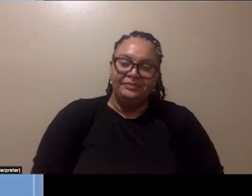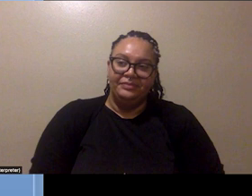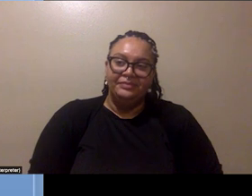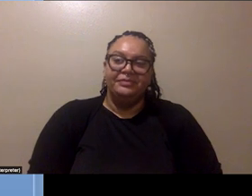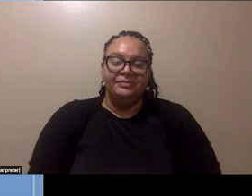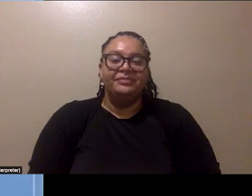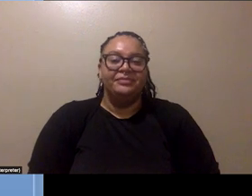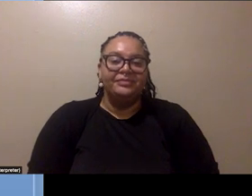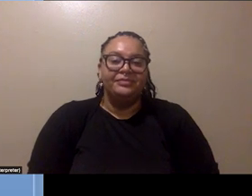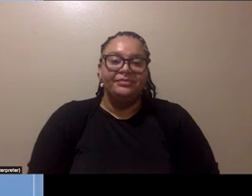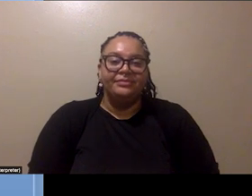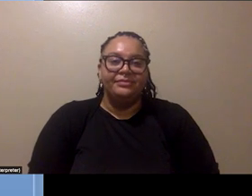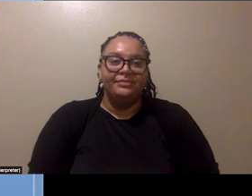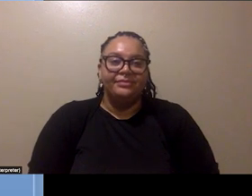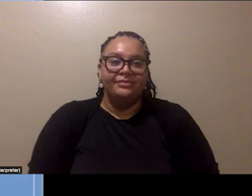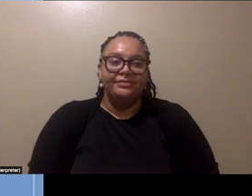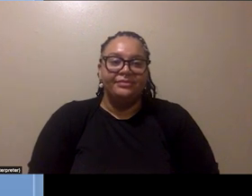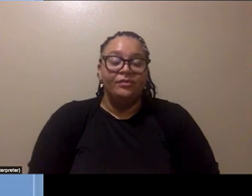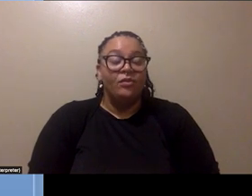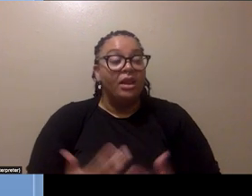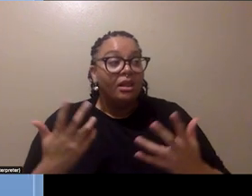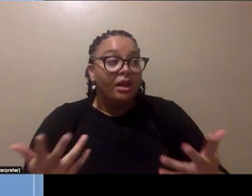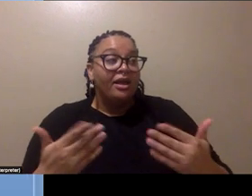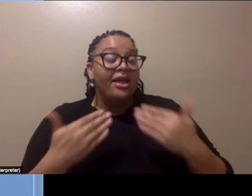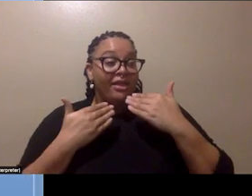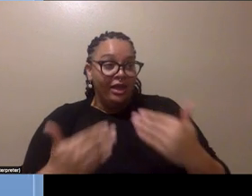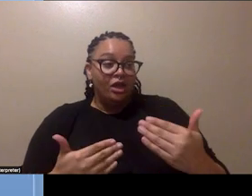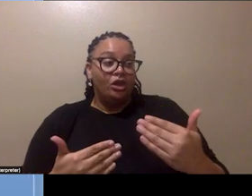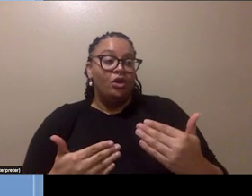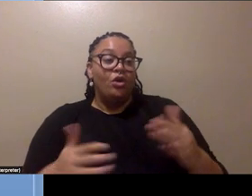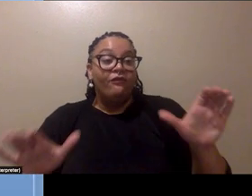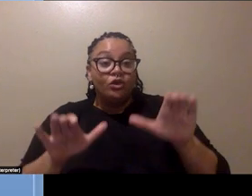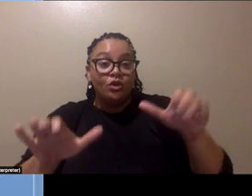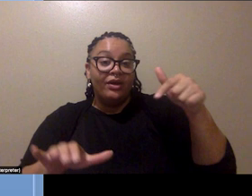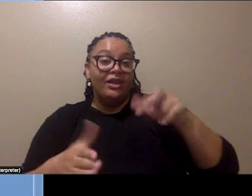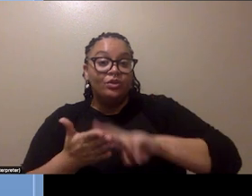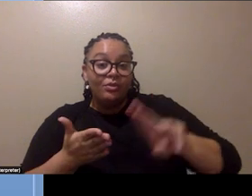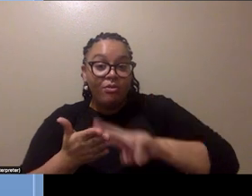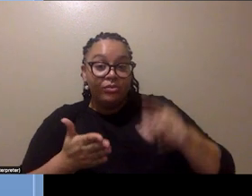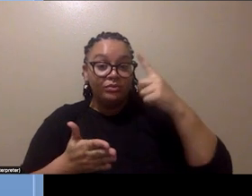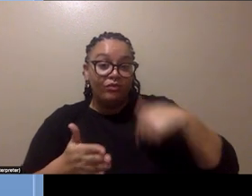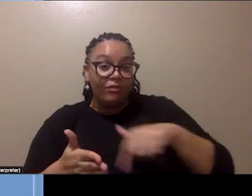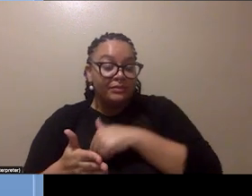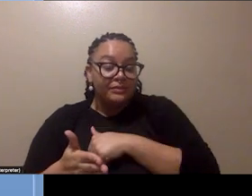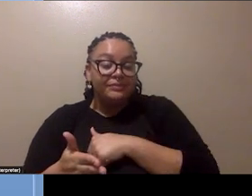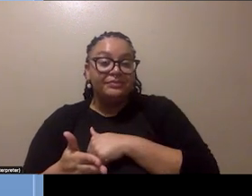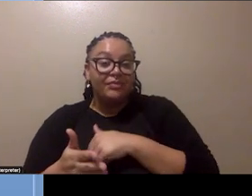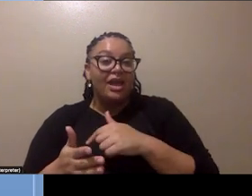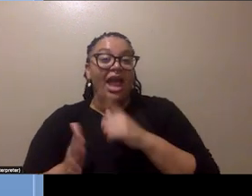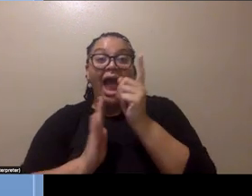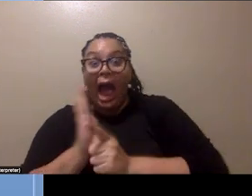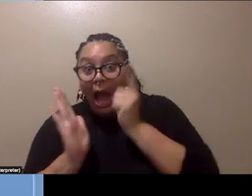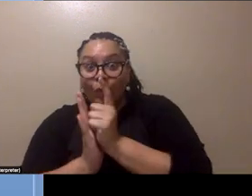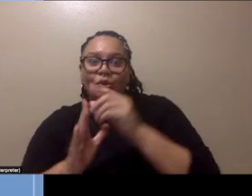would. Mm-hmm. Okay. Well, Amy, thank you for doing this research, for